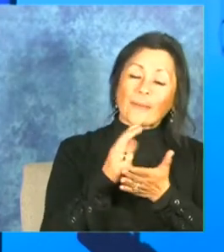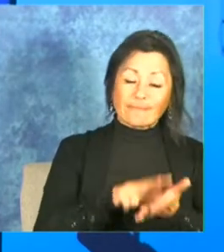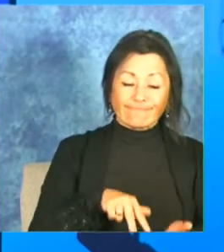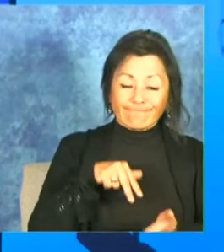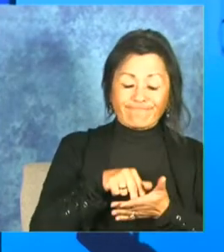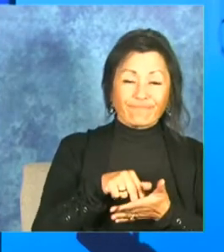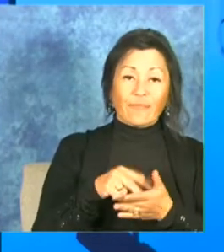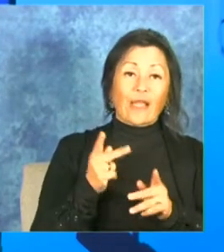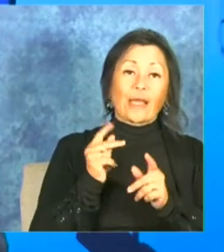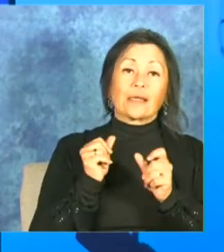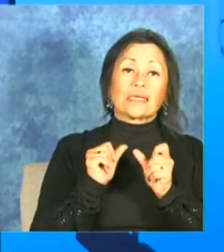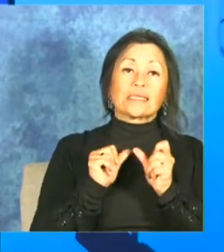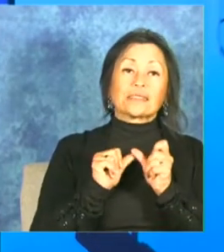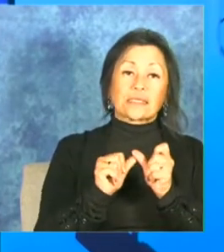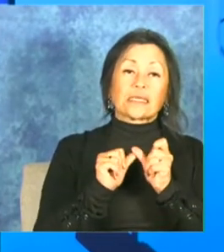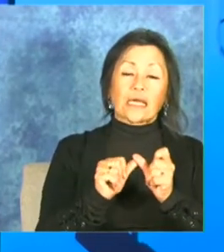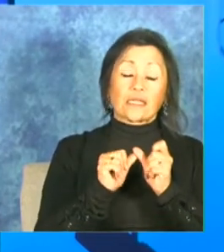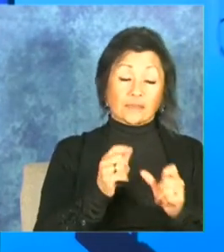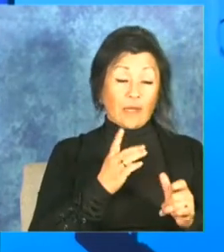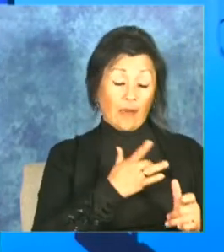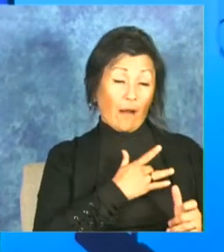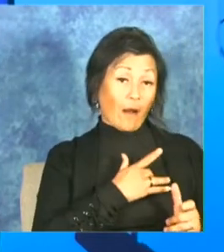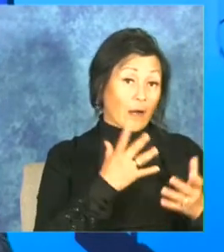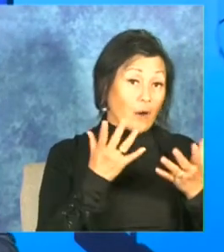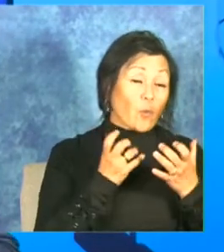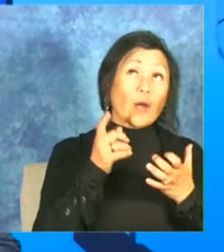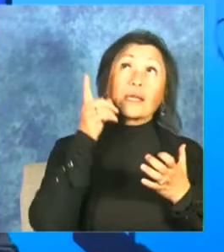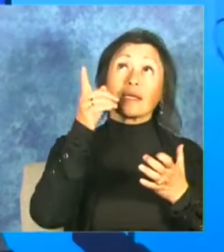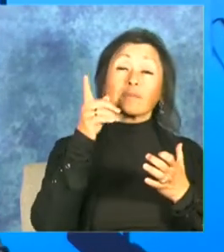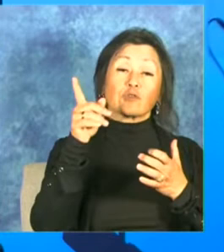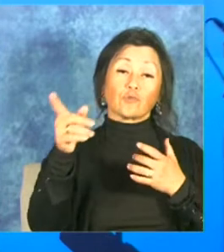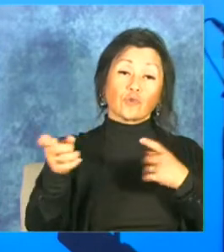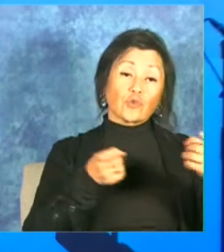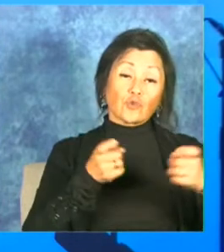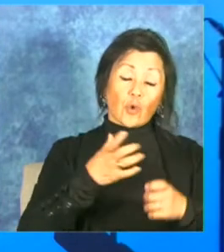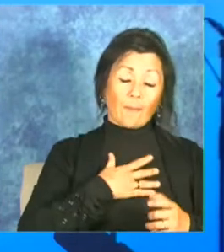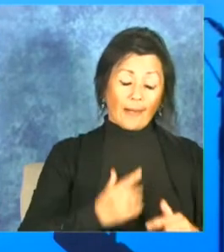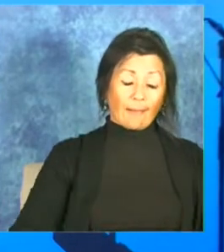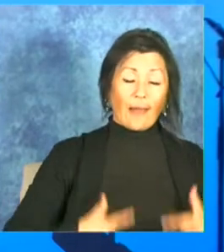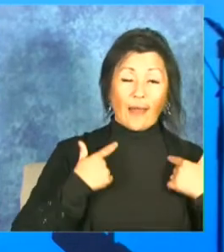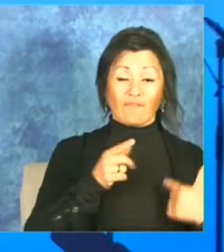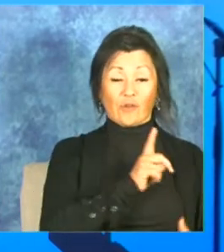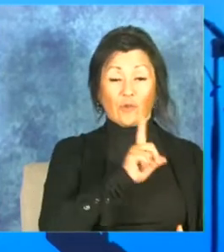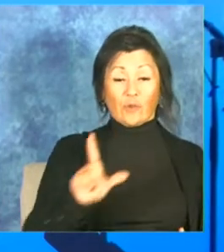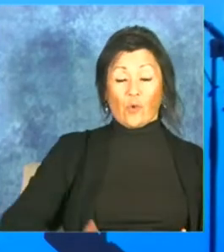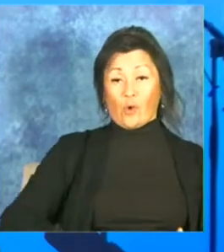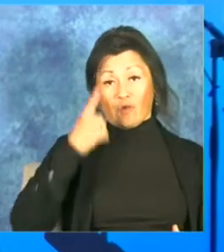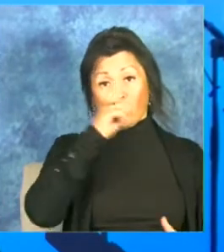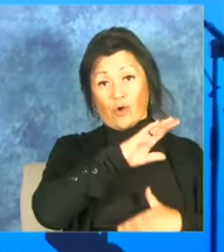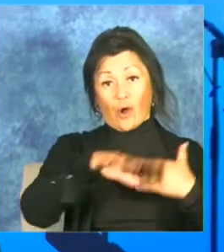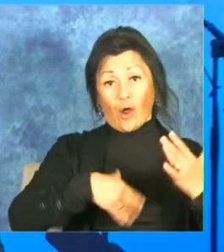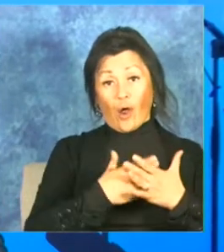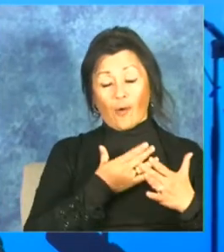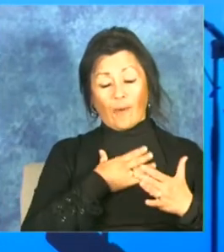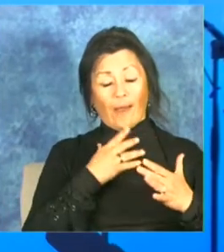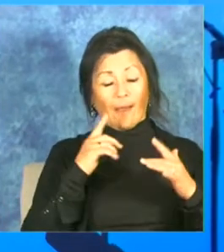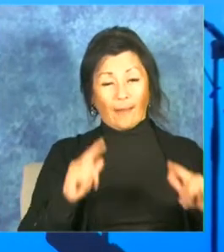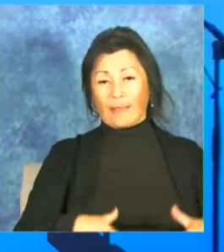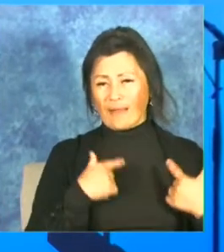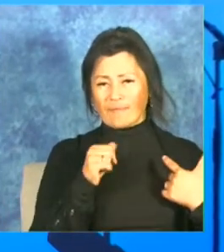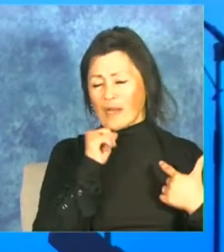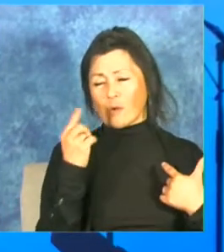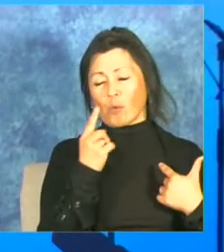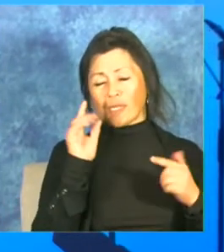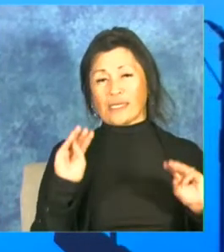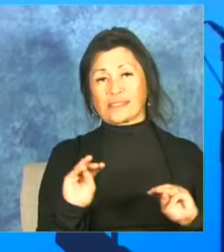up and keep me going on, because my heart's desire was for him to be Lord over all of my life, not just my Sunday morning church